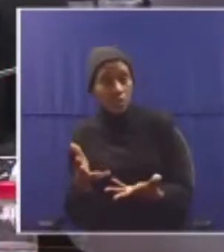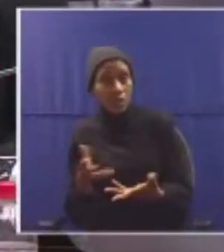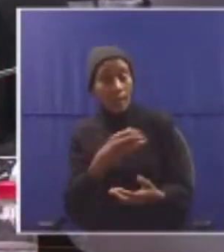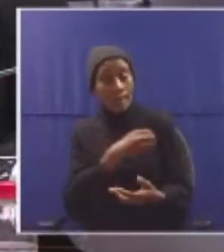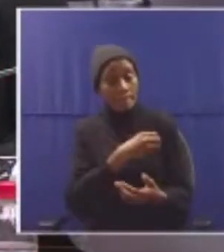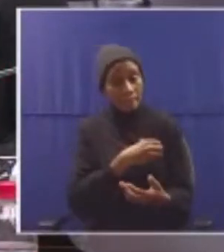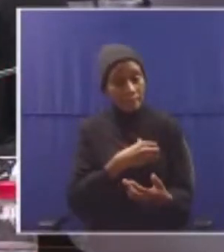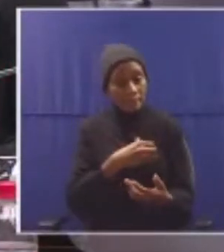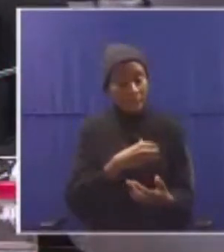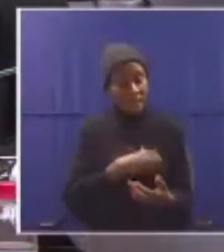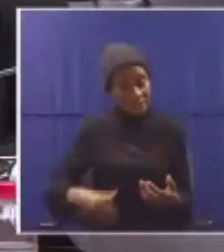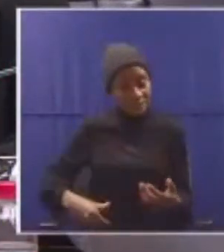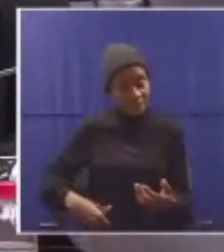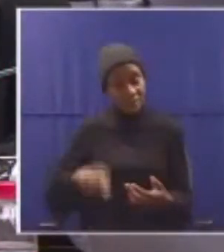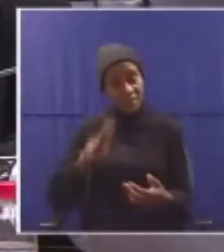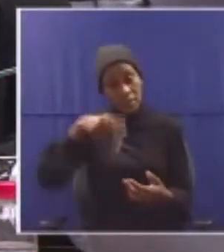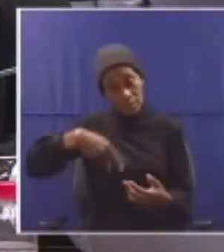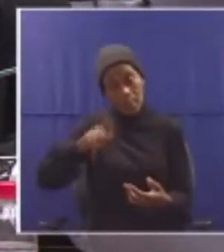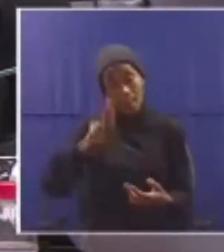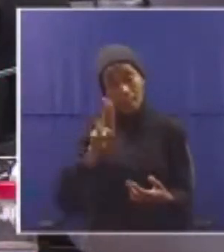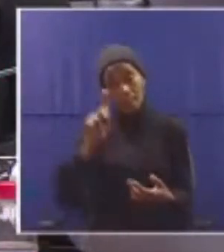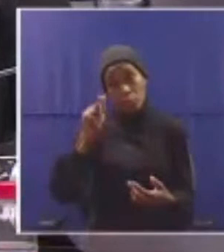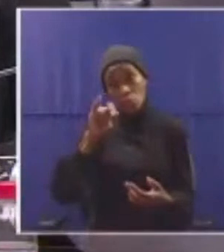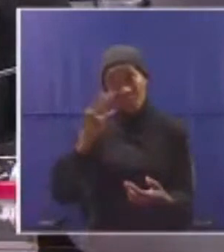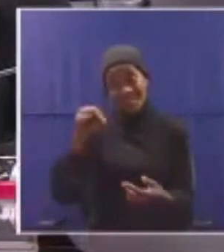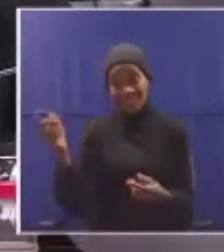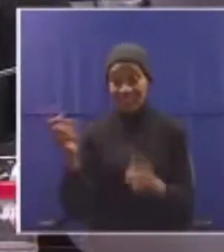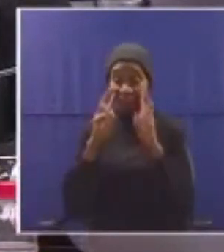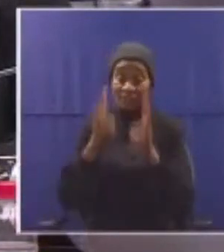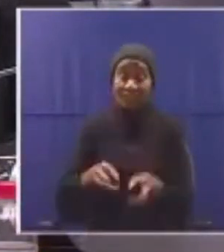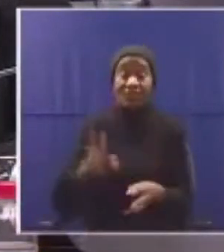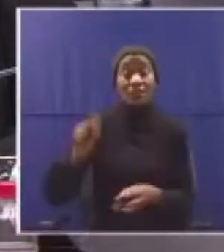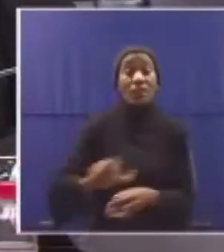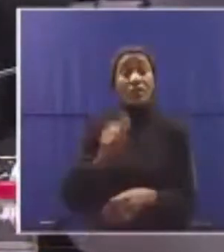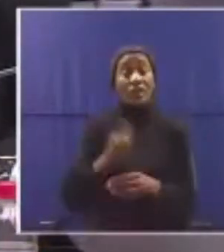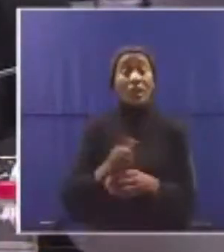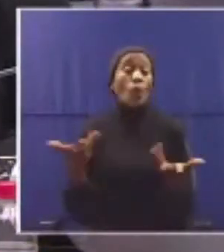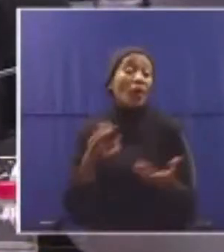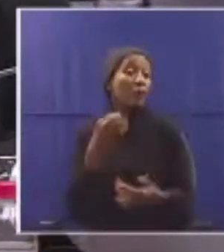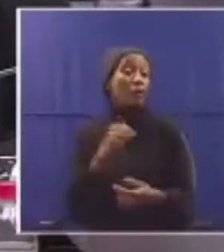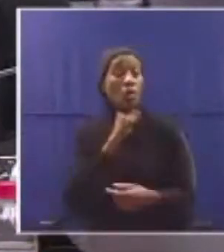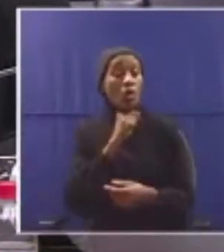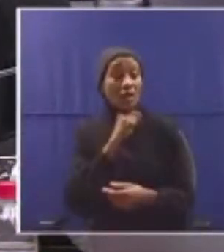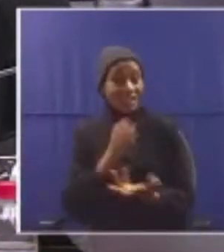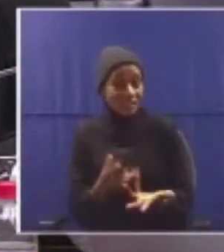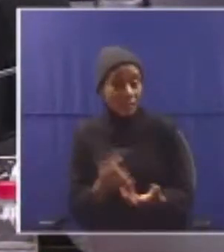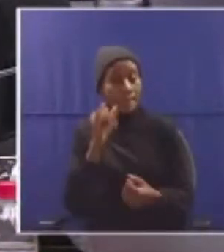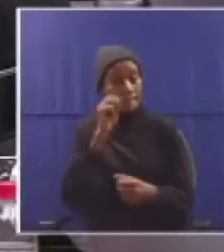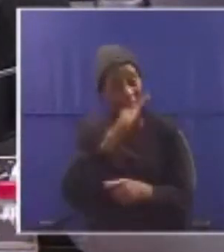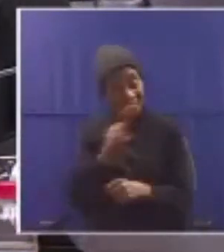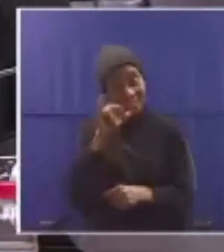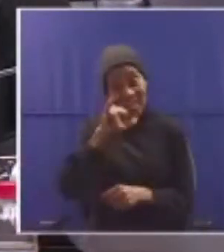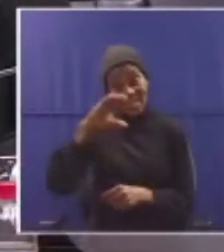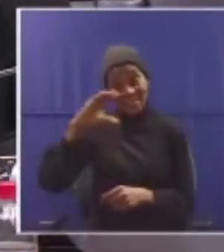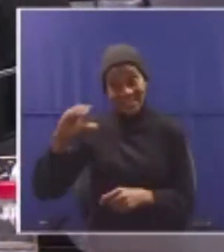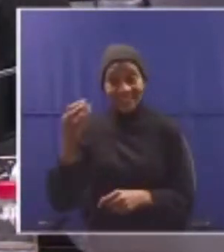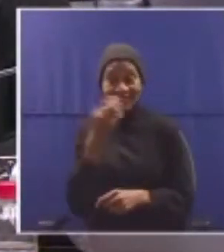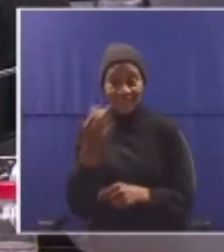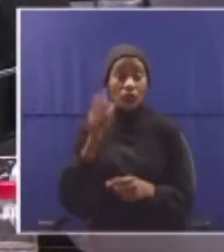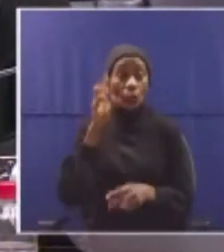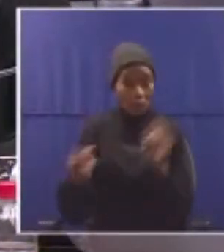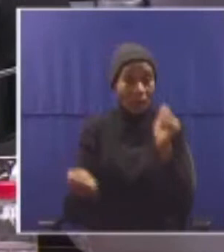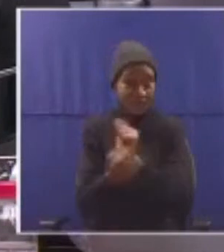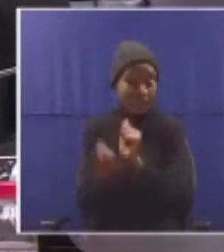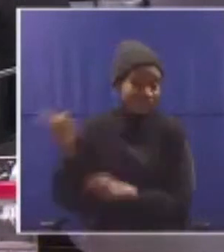President Putin's likely visit to South Africa in August, in spite of the ICC's arrest against him. How will